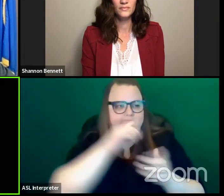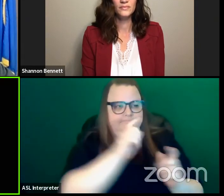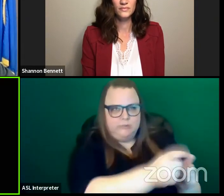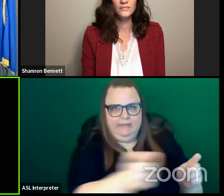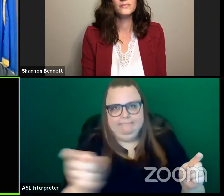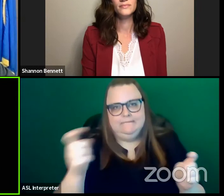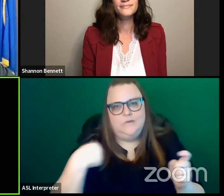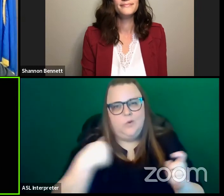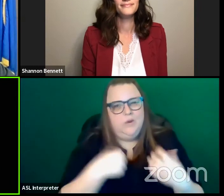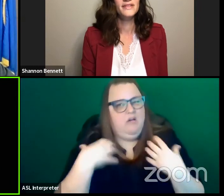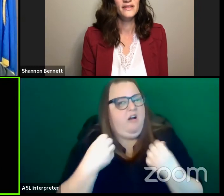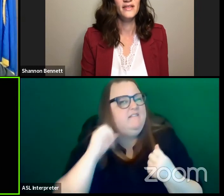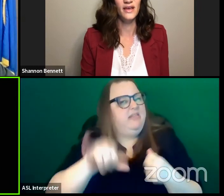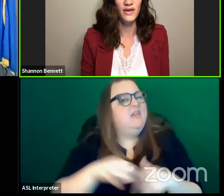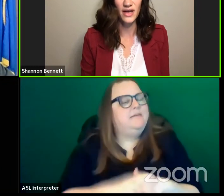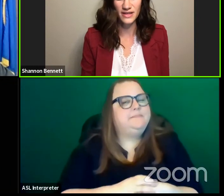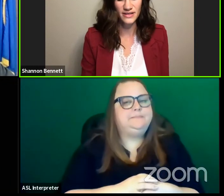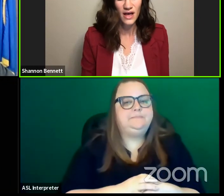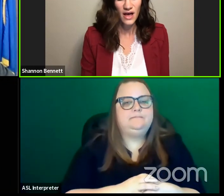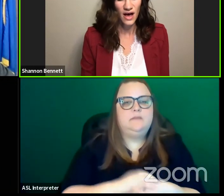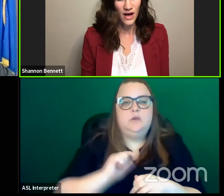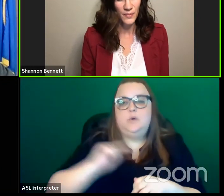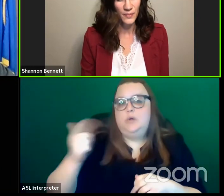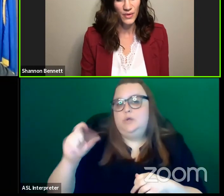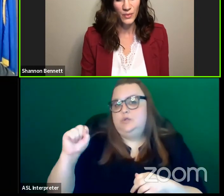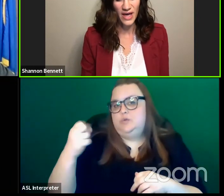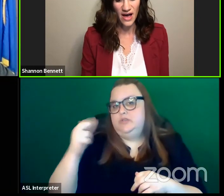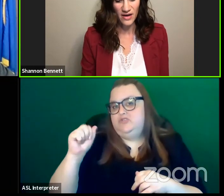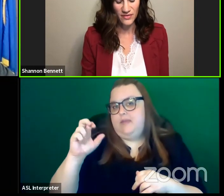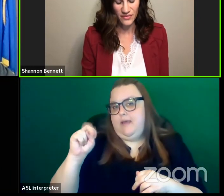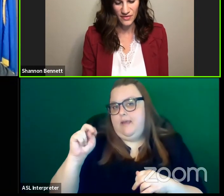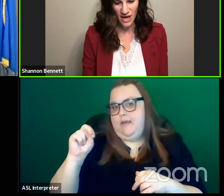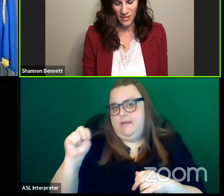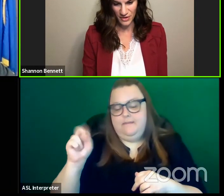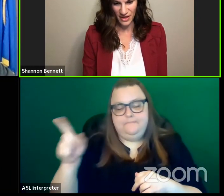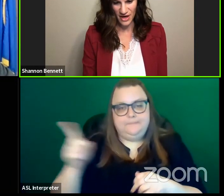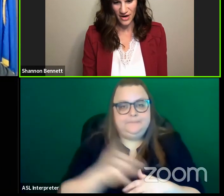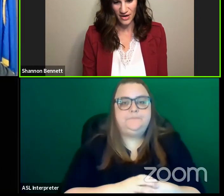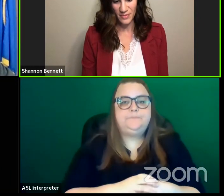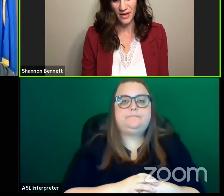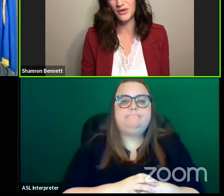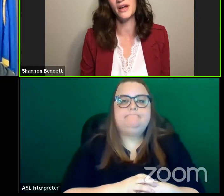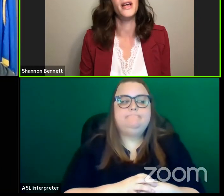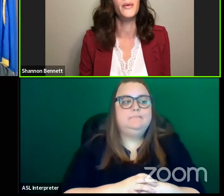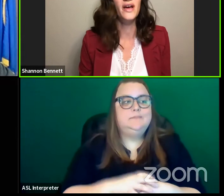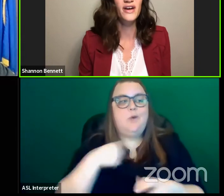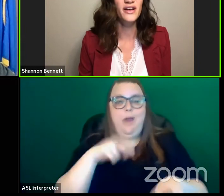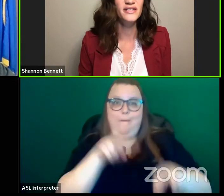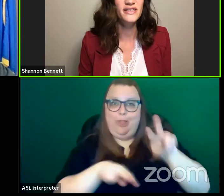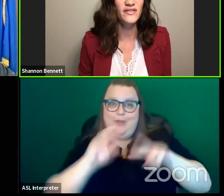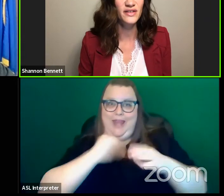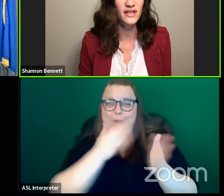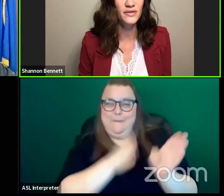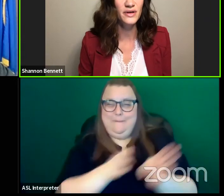Shannon. Thank you, Candace. I'm looking at our playbook right now. We have